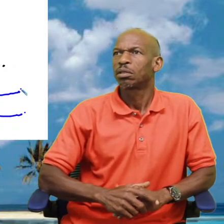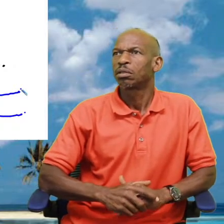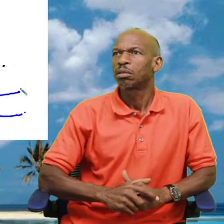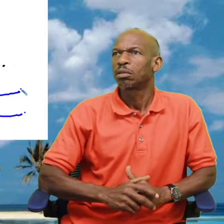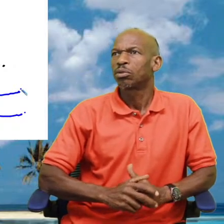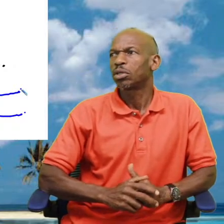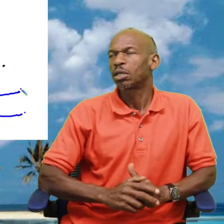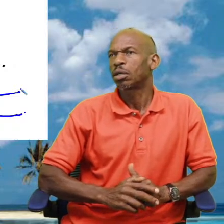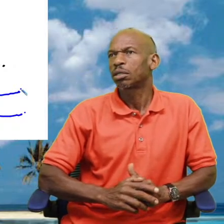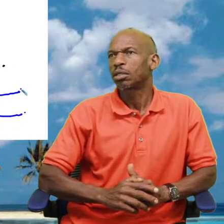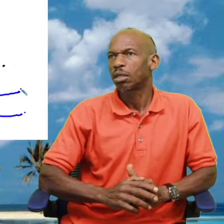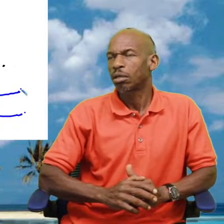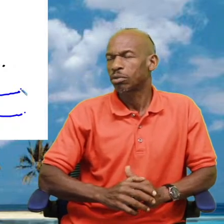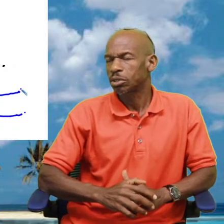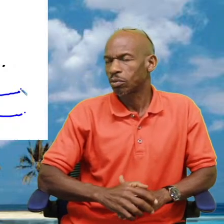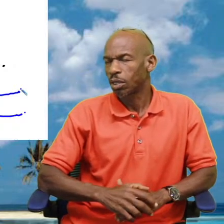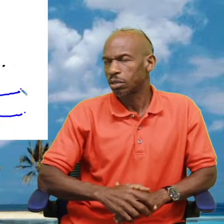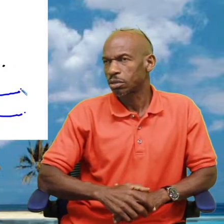One way of writing.